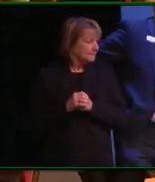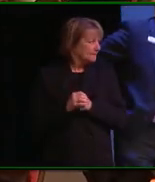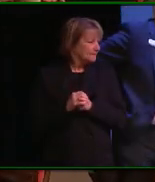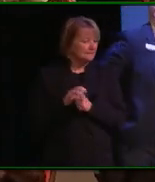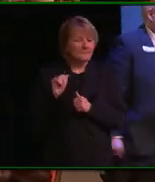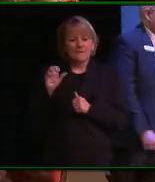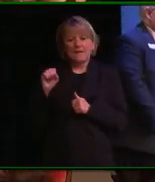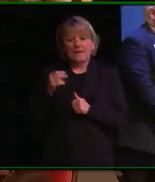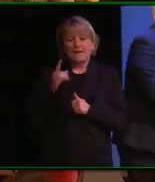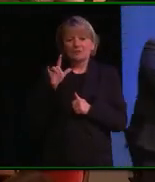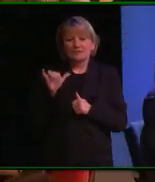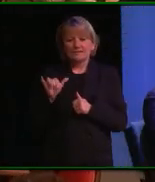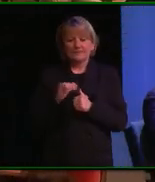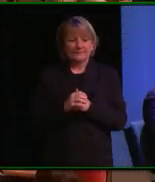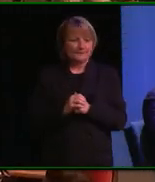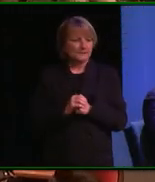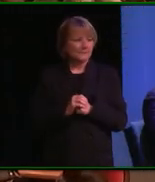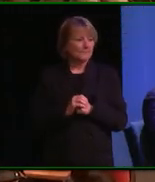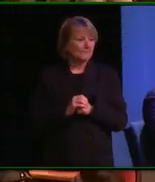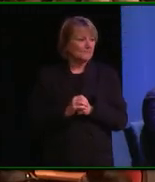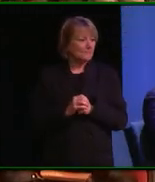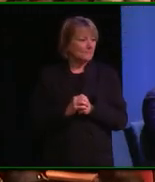Ashley Barrett.